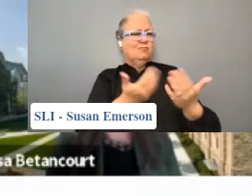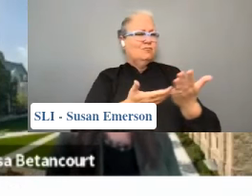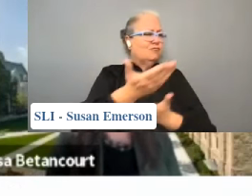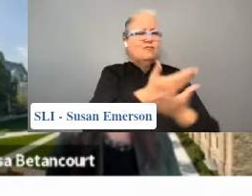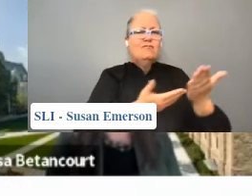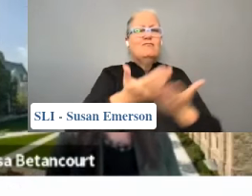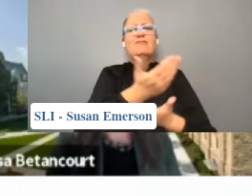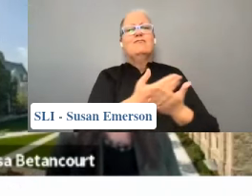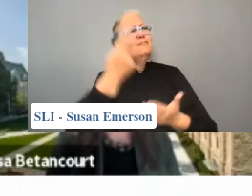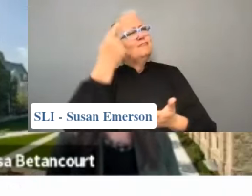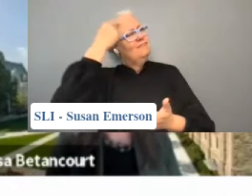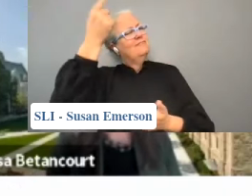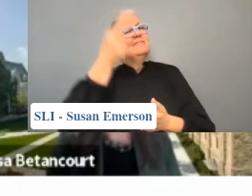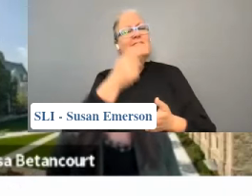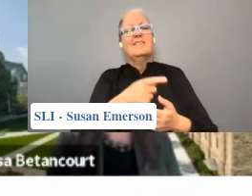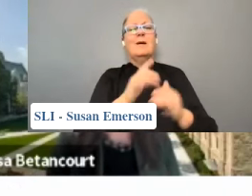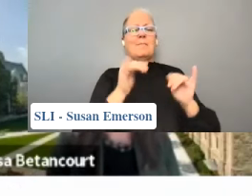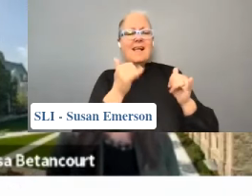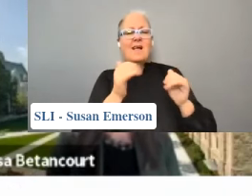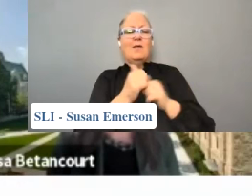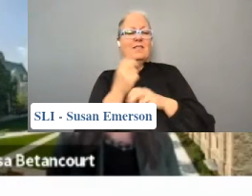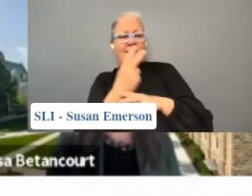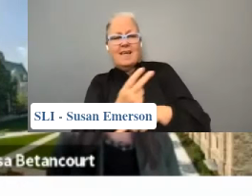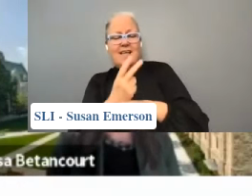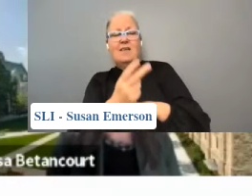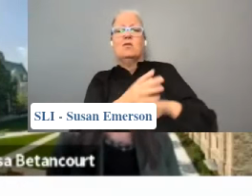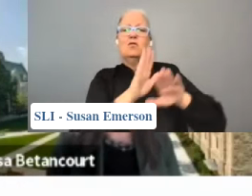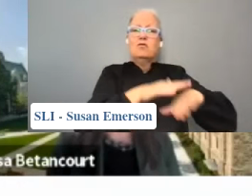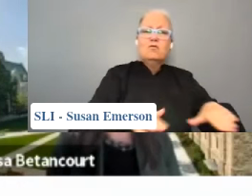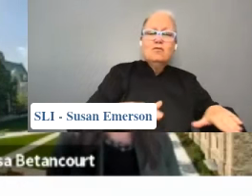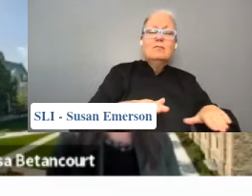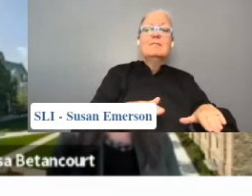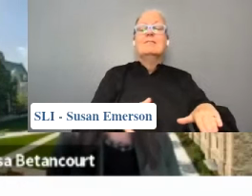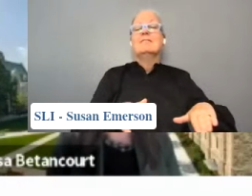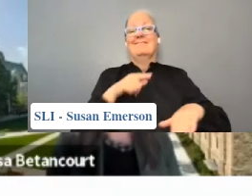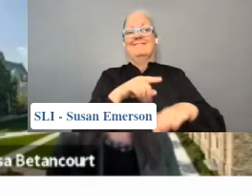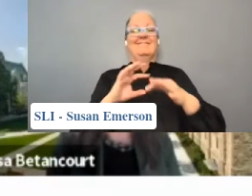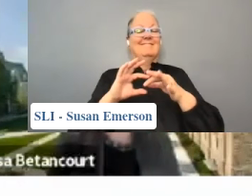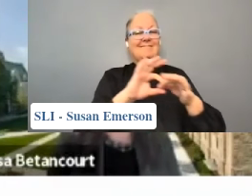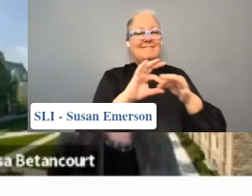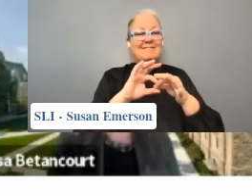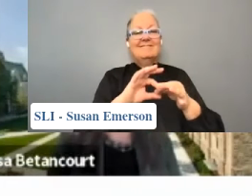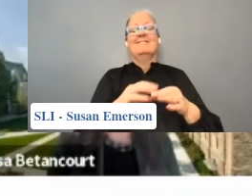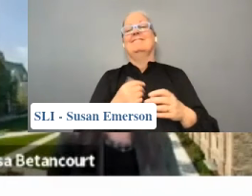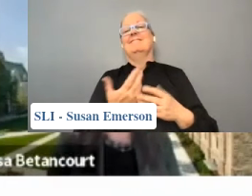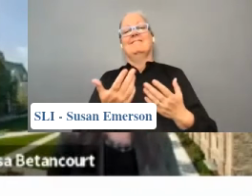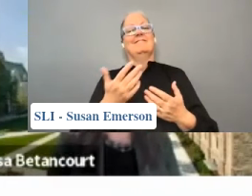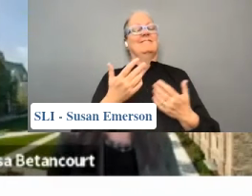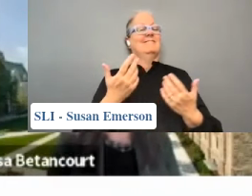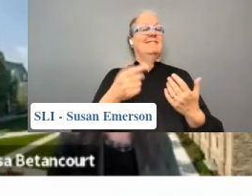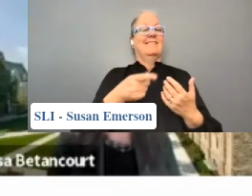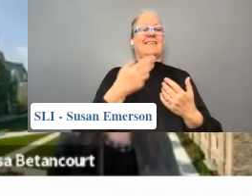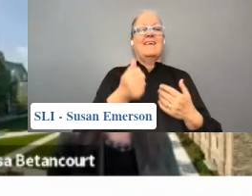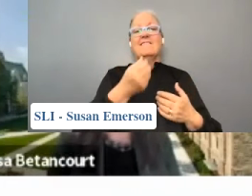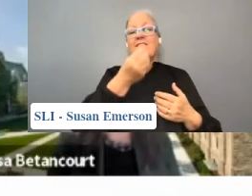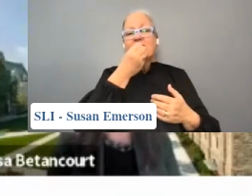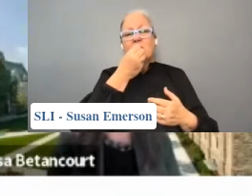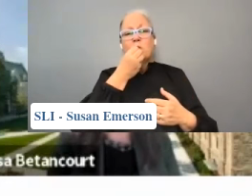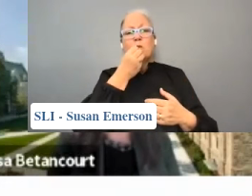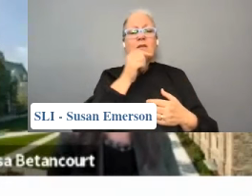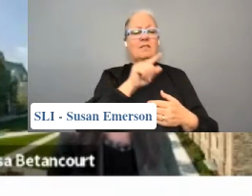playful activities between caregivers and their children. We also saw an improvement in dietary diversity, including extra food groups added